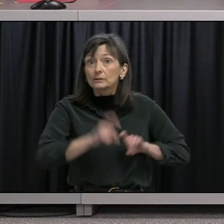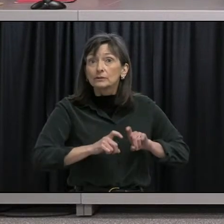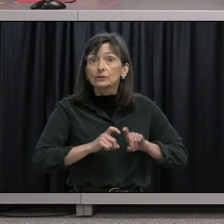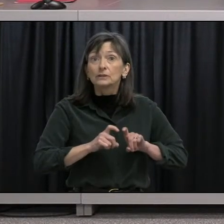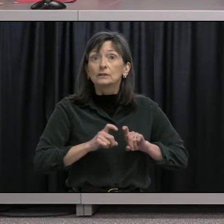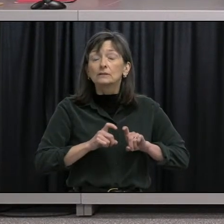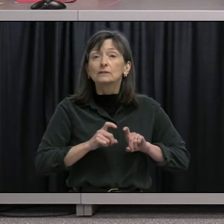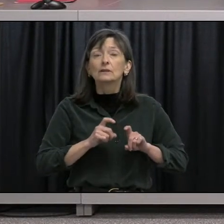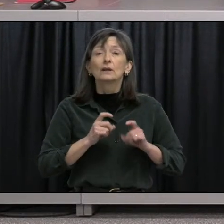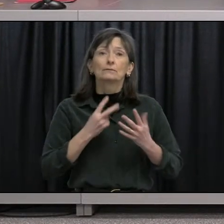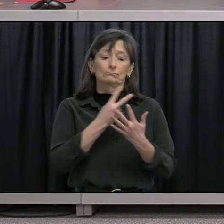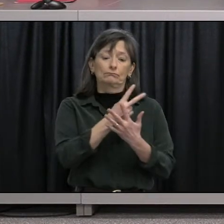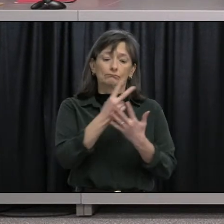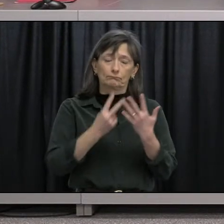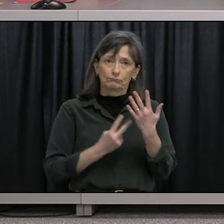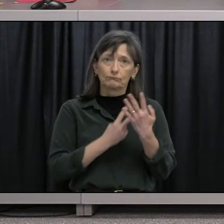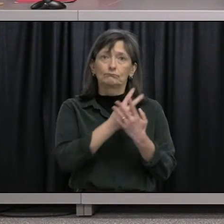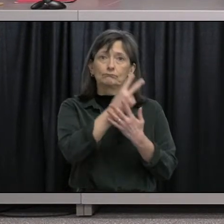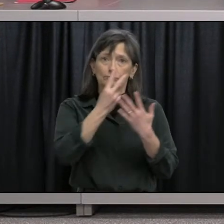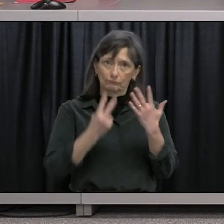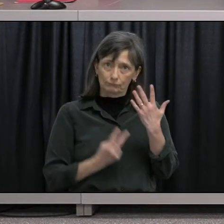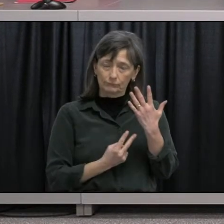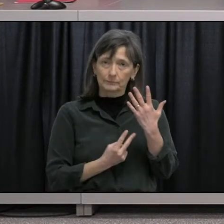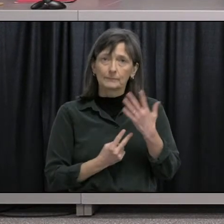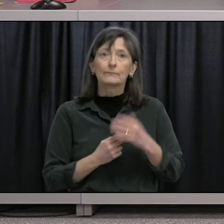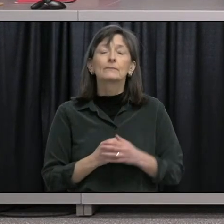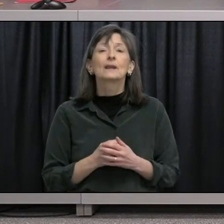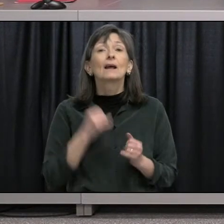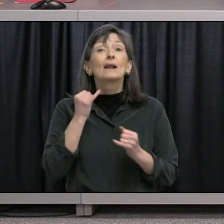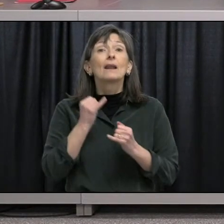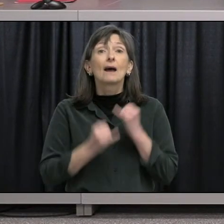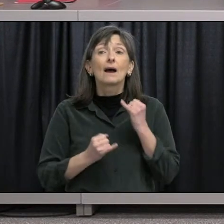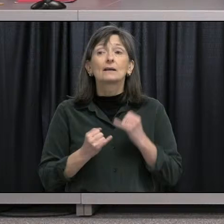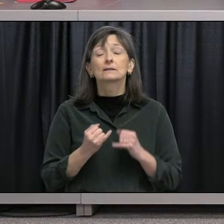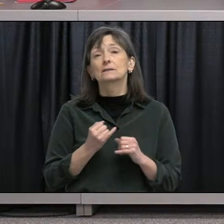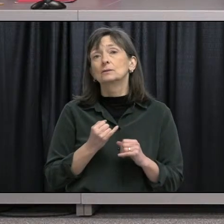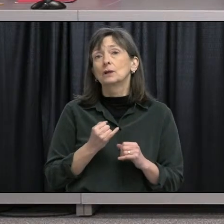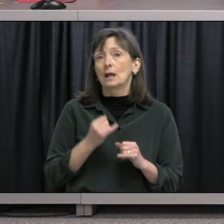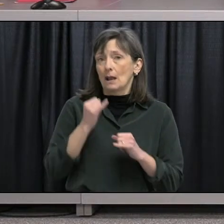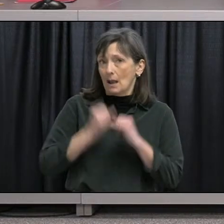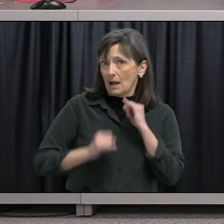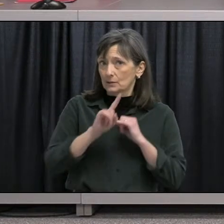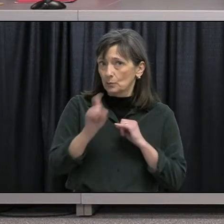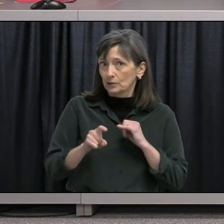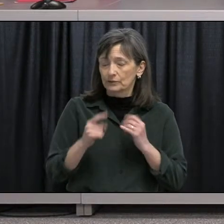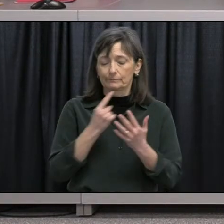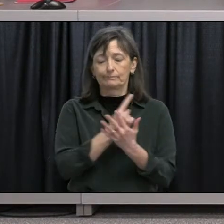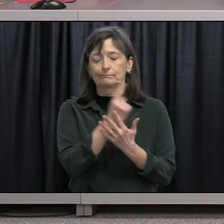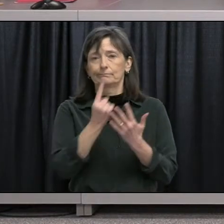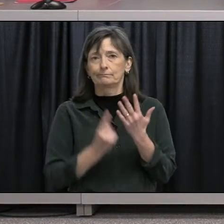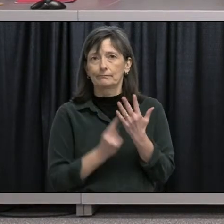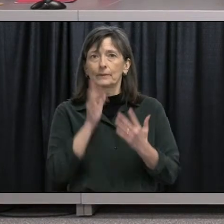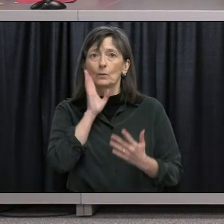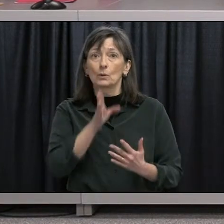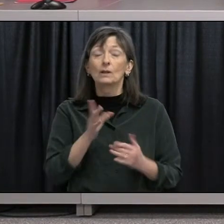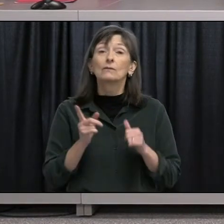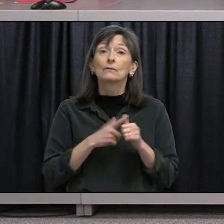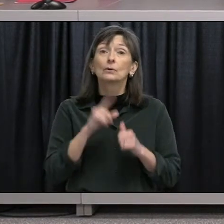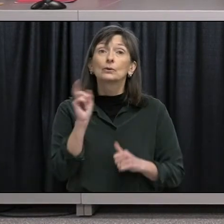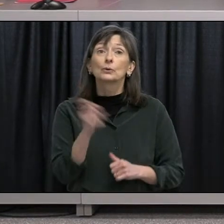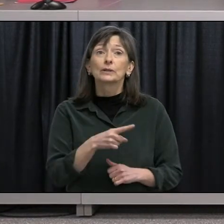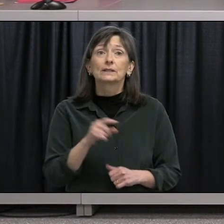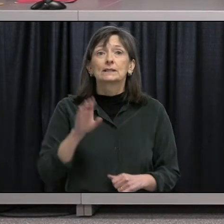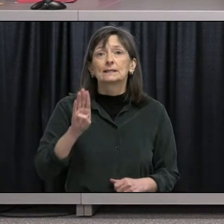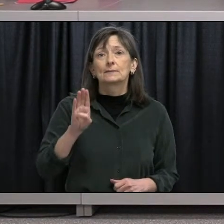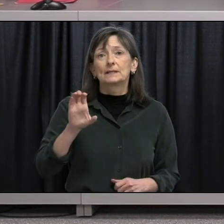opportunity to ask 1 question and 1 follow-up per round. Following this, I will ask each reporter if they have 1 final question. Our first questions are from